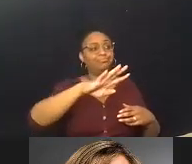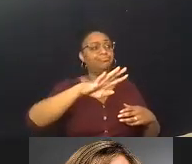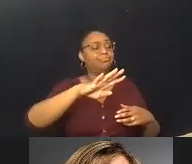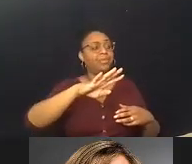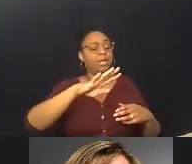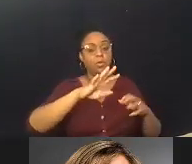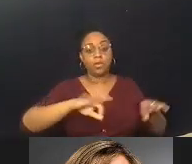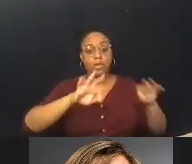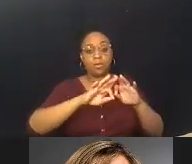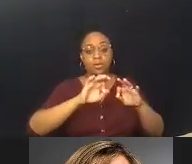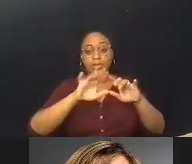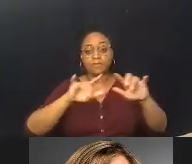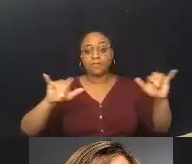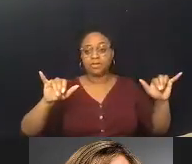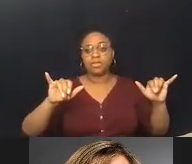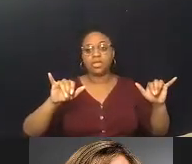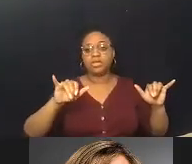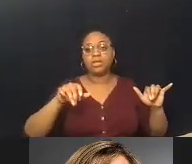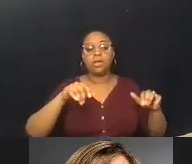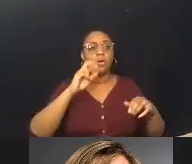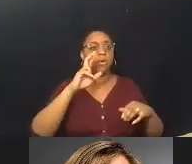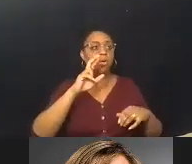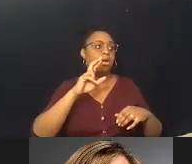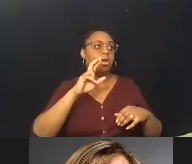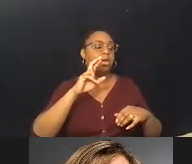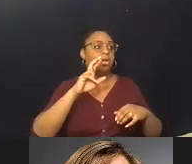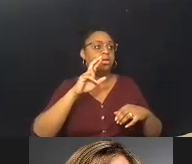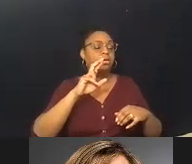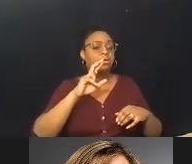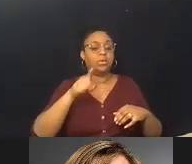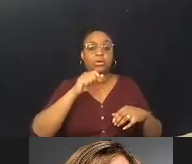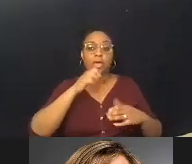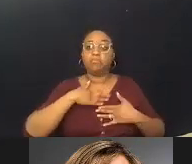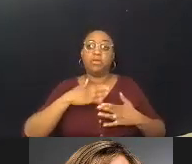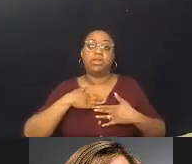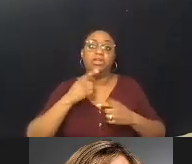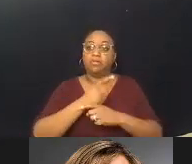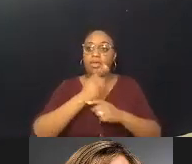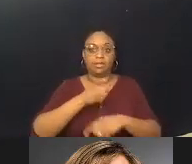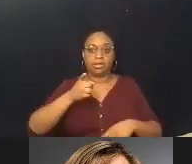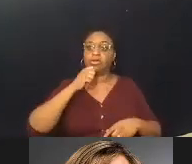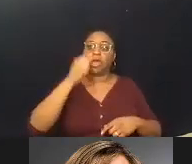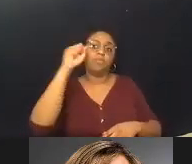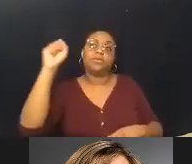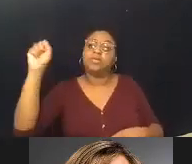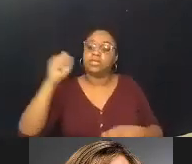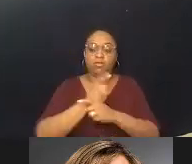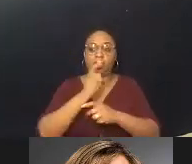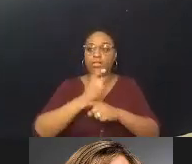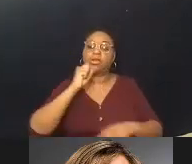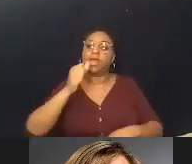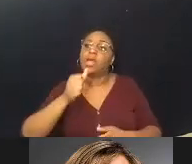not doing this correctly. No, you're not protesting correctly. No, you're not grieving correctly. No, you're not. No, you're not. No, you're not.